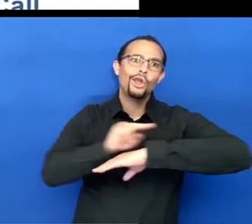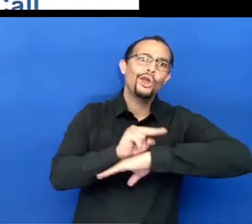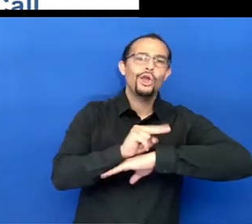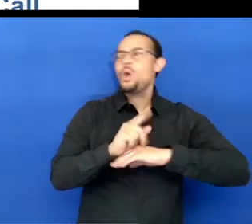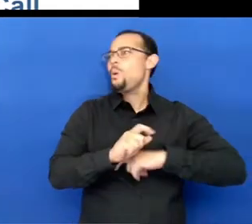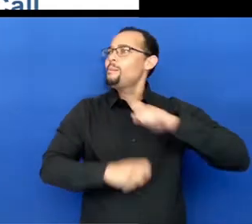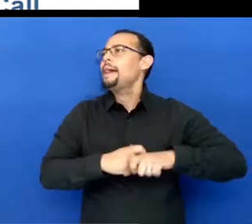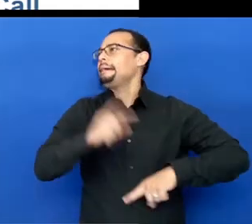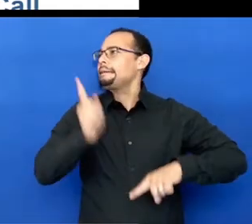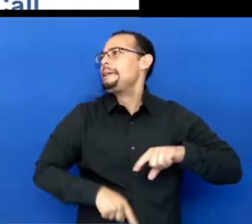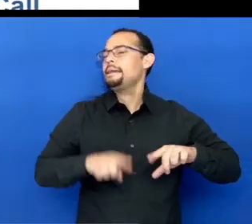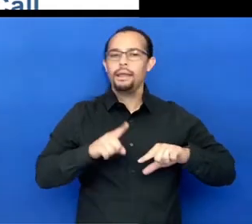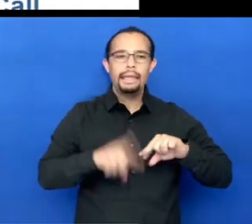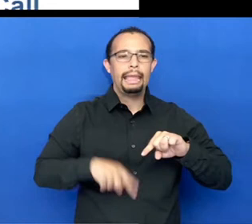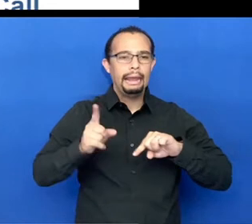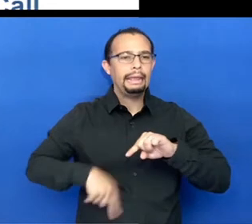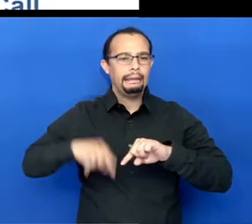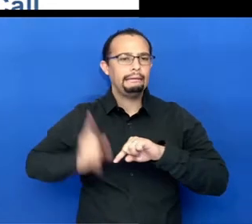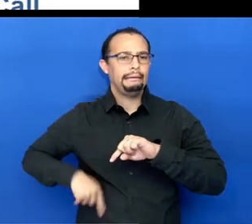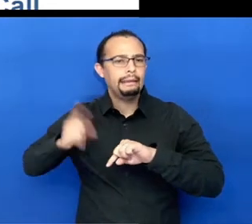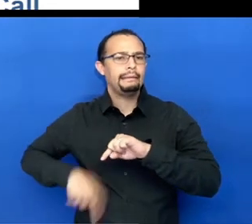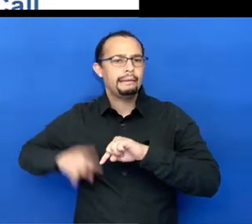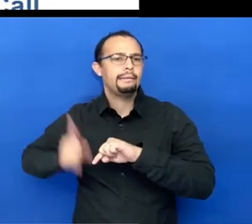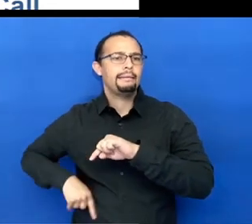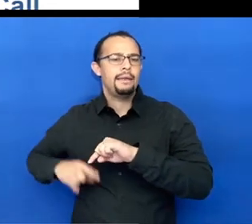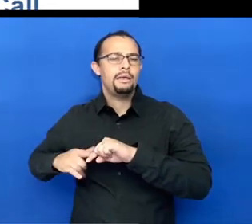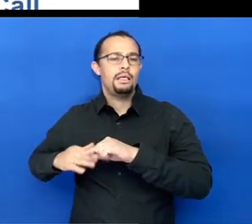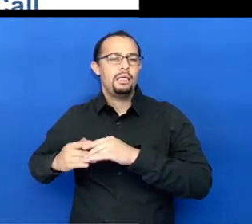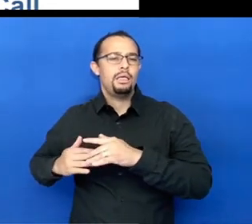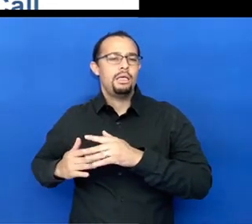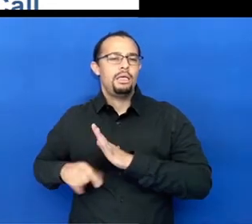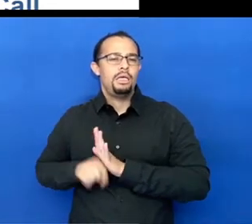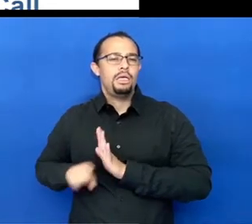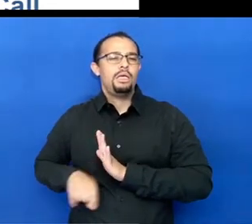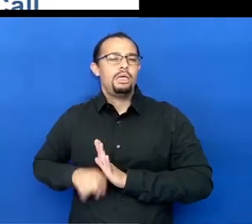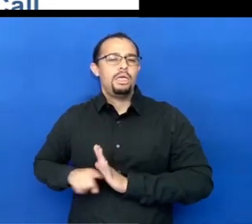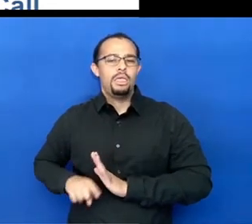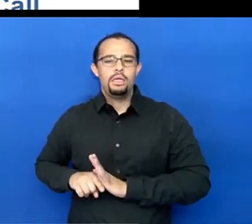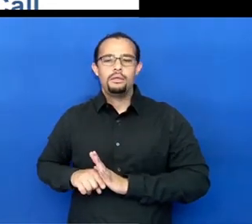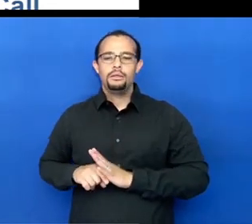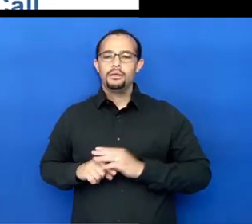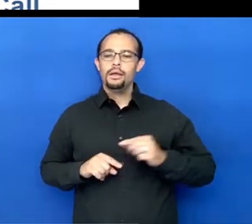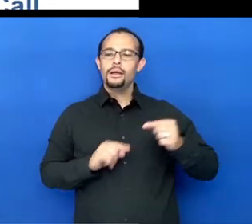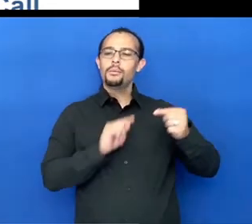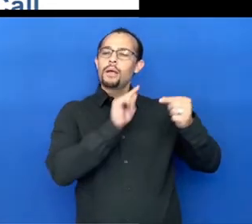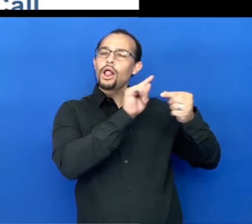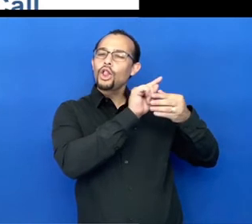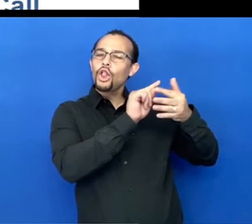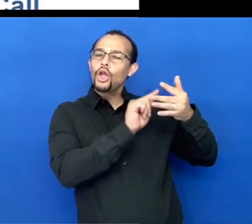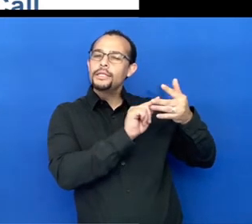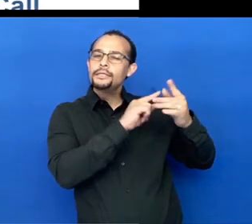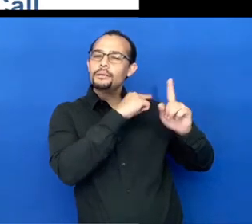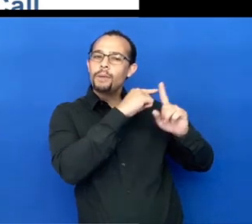and look out? What can I do? Why can't I ride my bike? Why can't I be with my friends? All the negative components that we could think of. The list can go